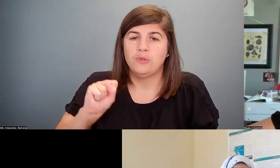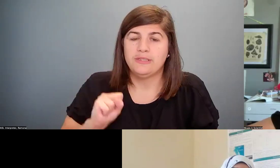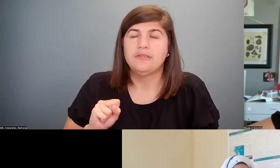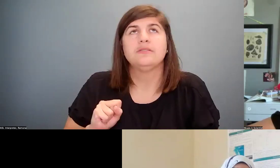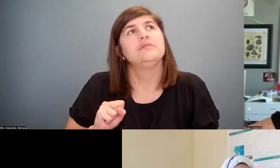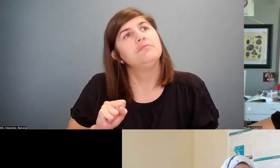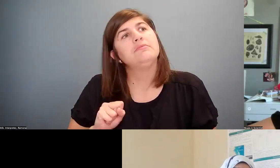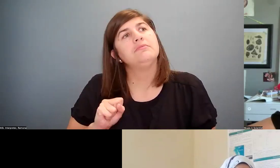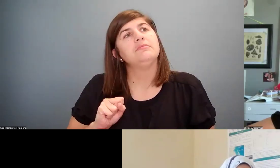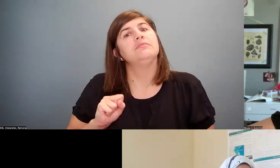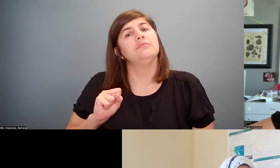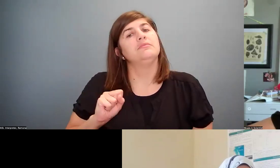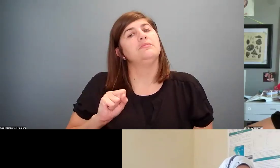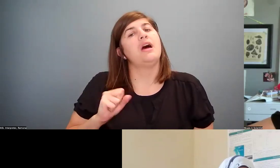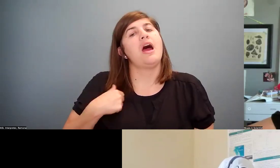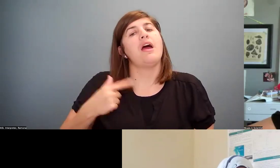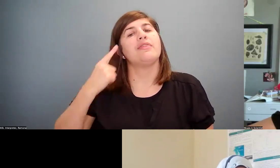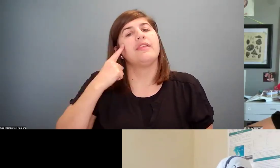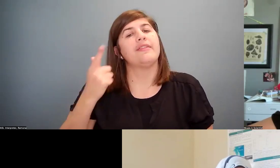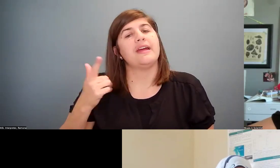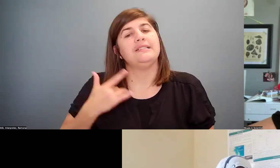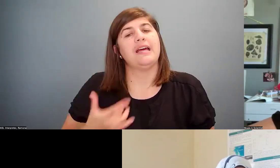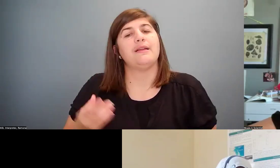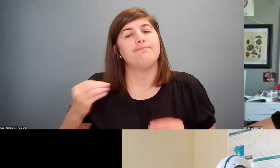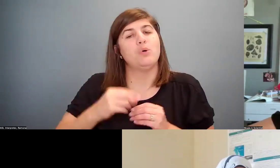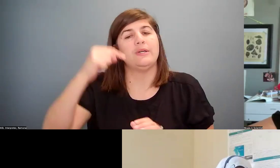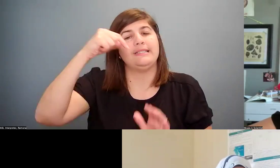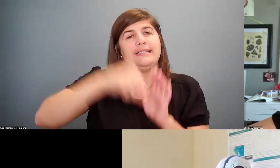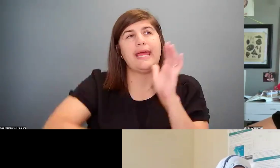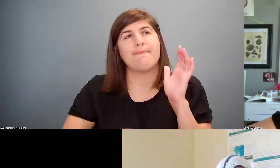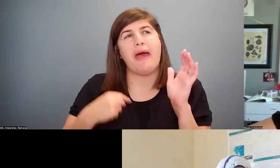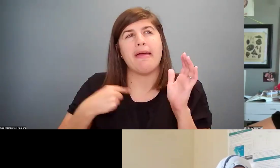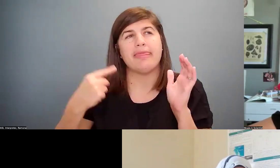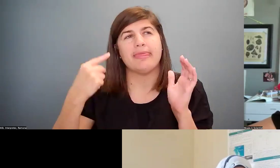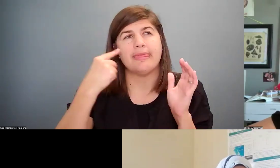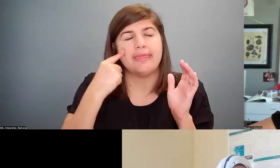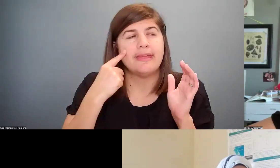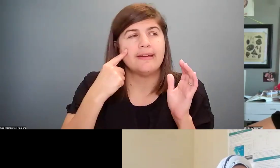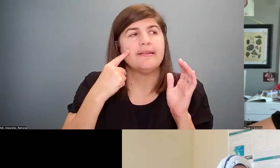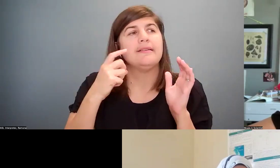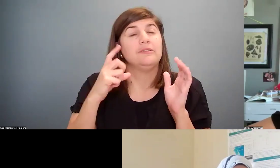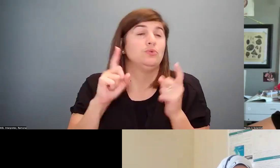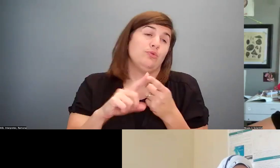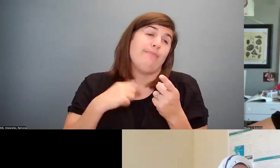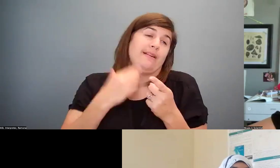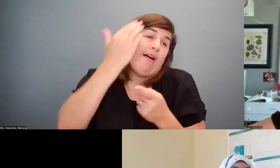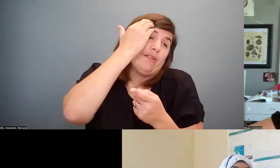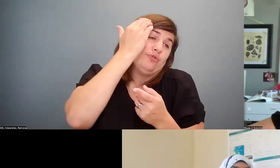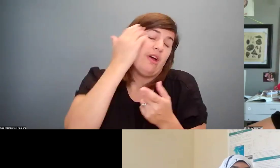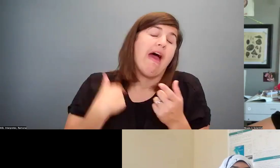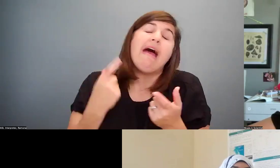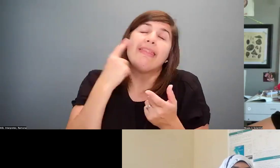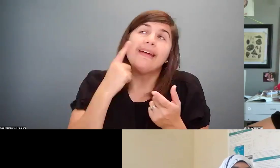Underwater volcanoes, to my knowledge, tend to be on the deeper Pretty side deep. of things. Yeah, I think so. So I think they